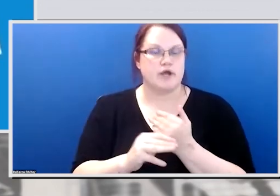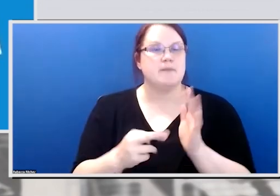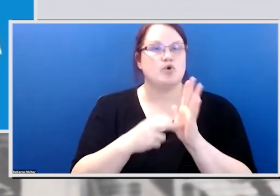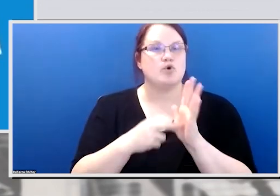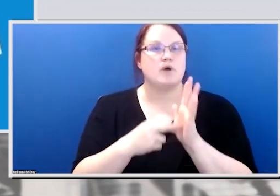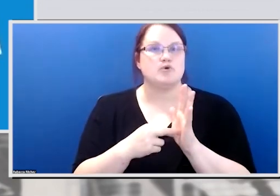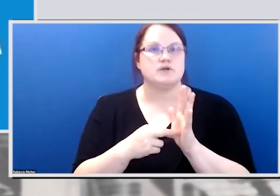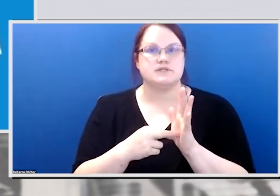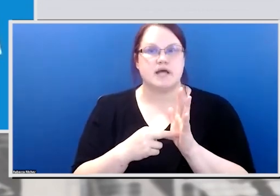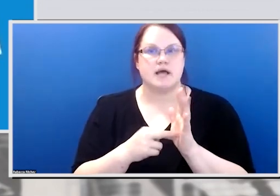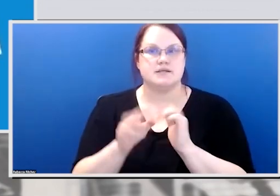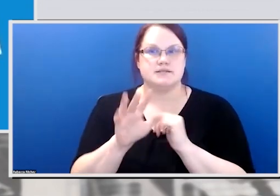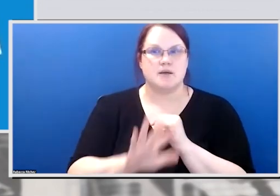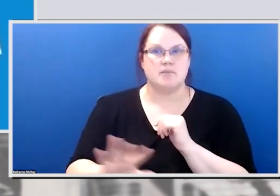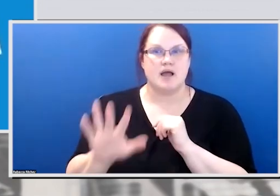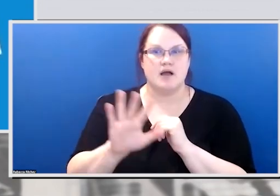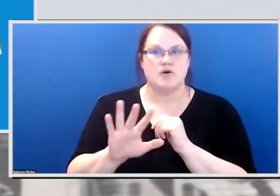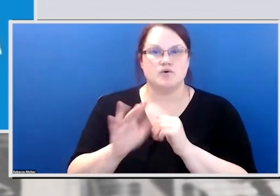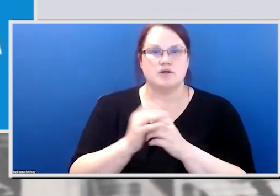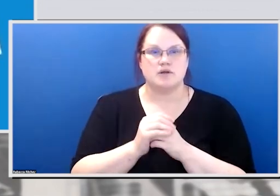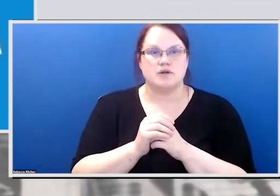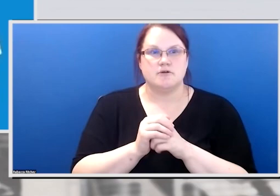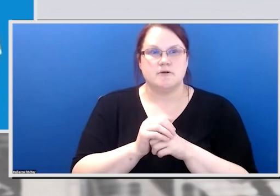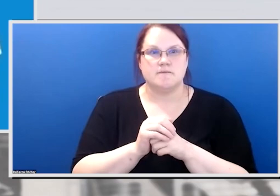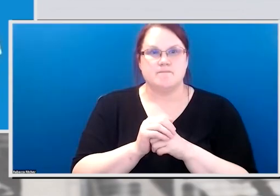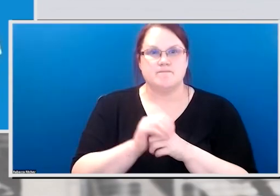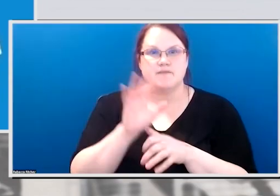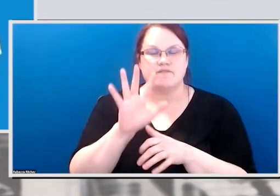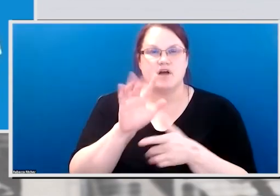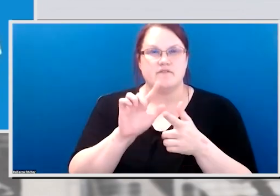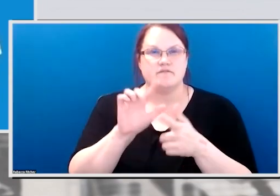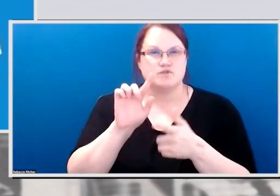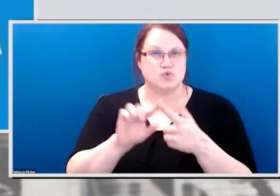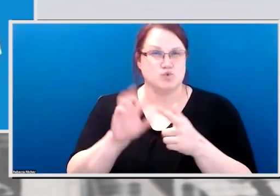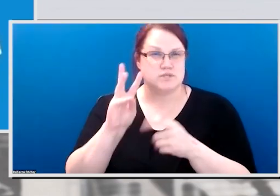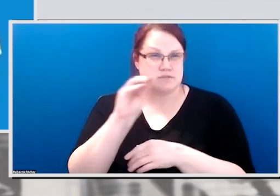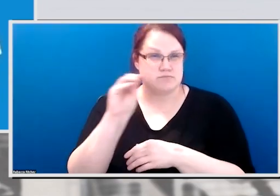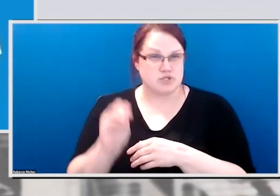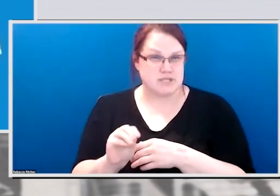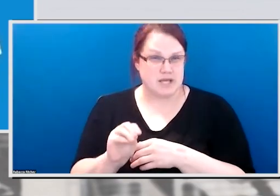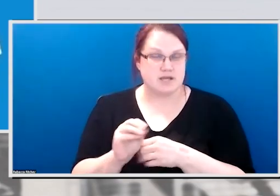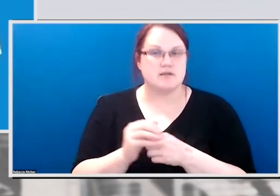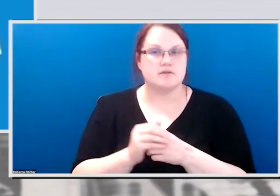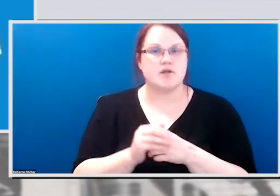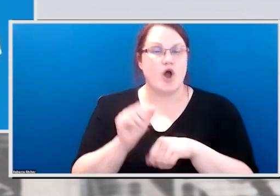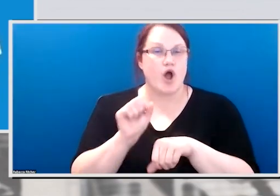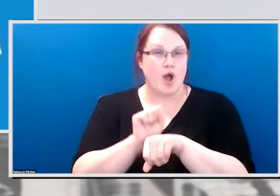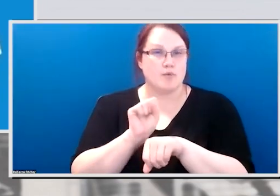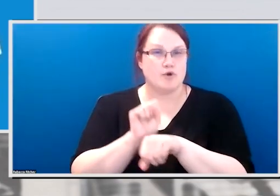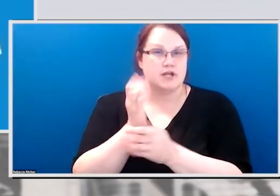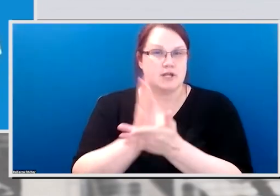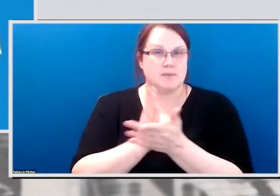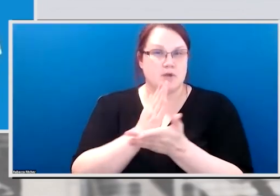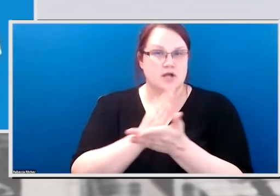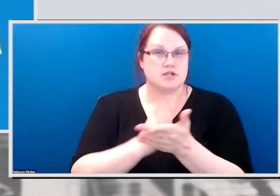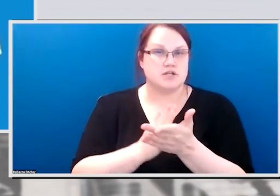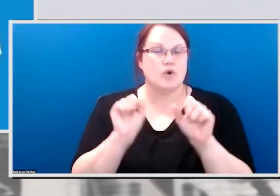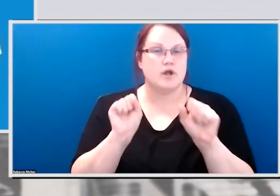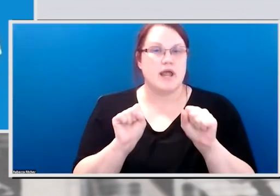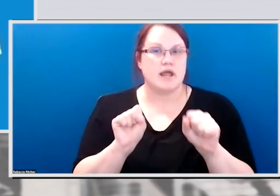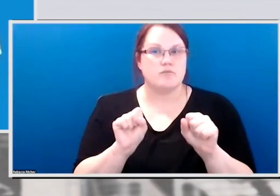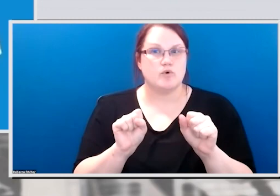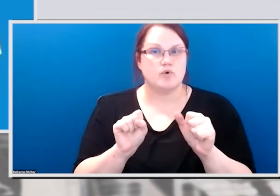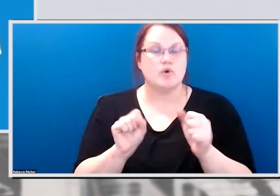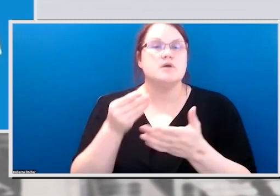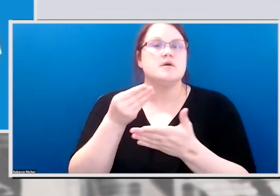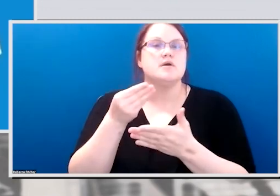represents, roughly about 5 to 6% over our operating budget. So we're able to, what we do is use that